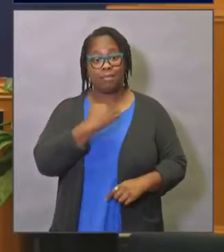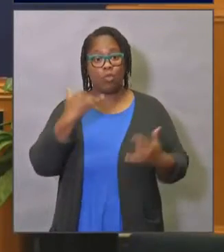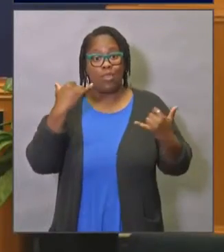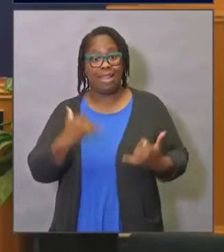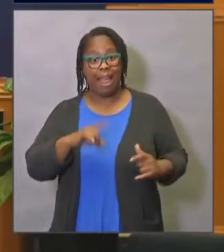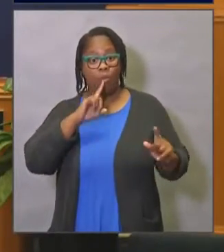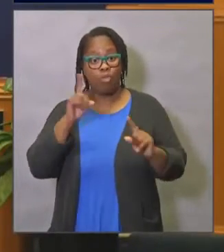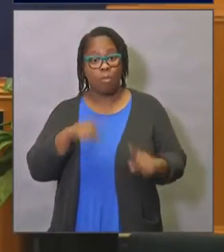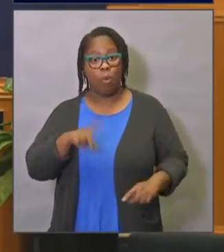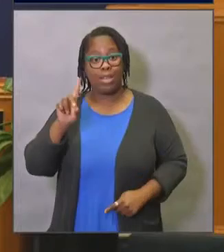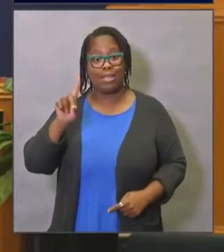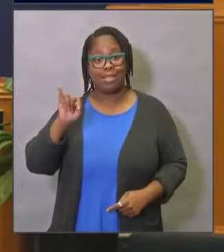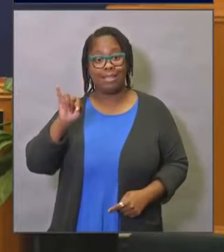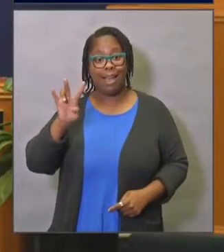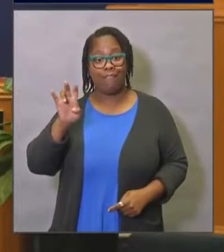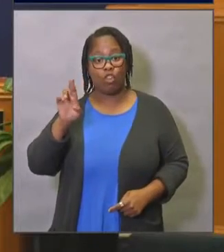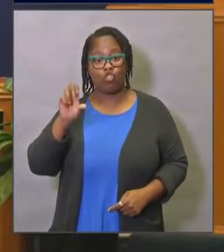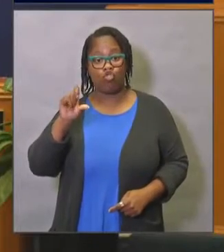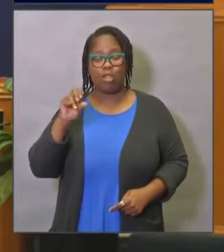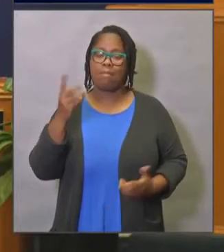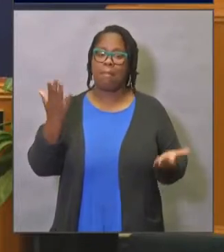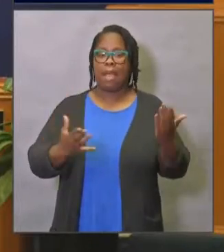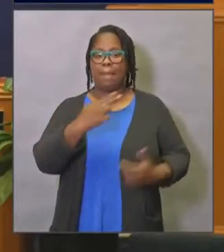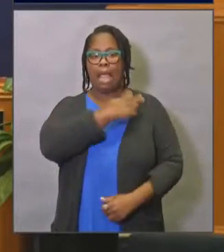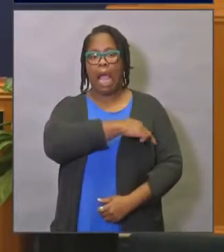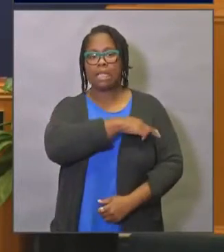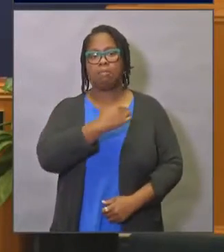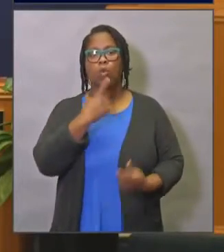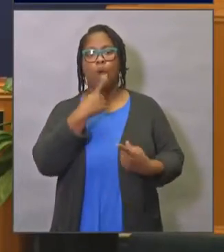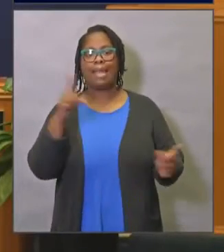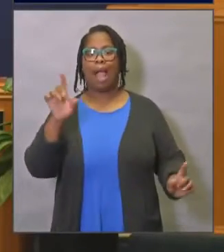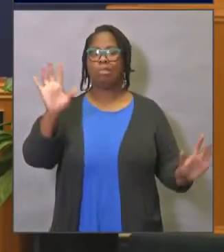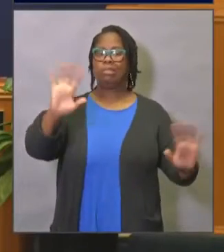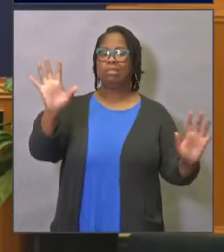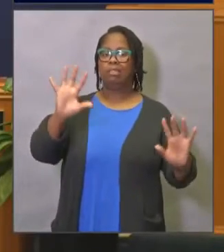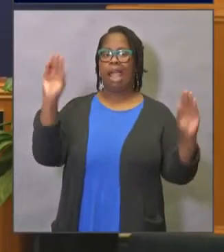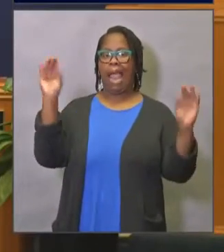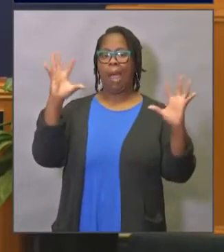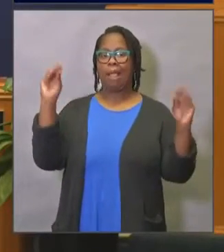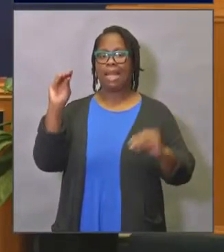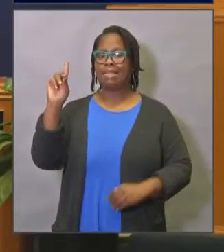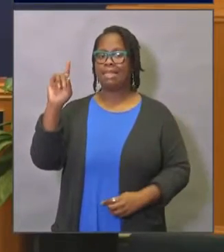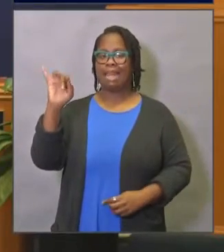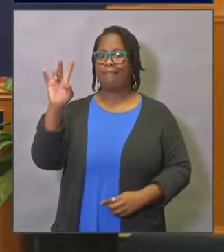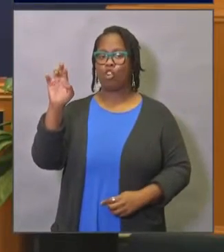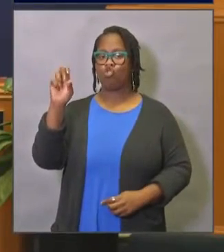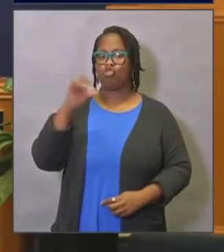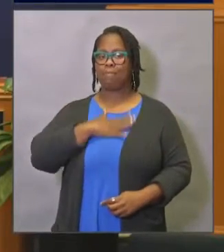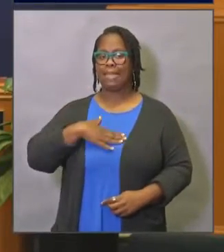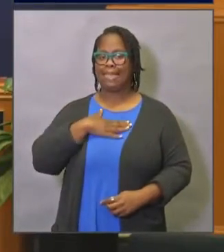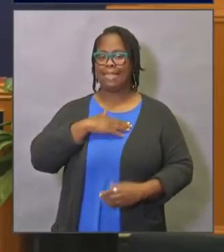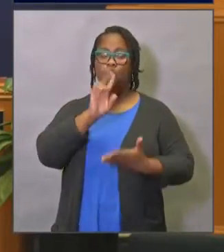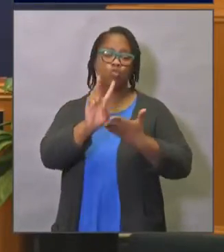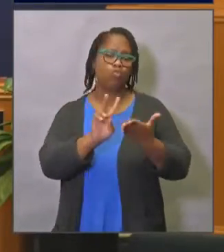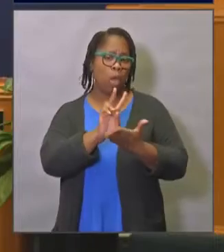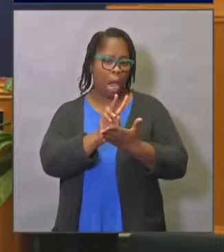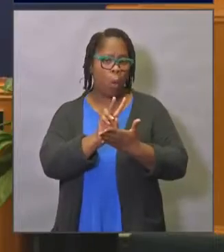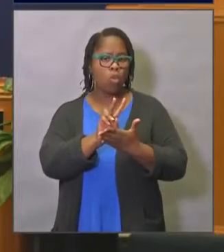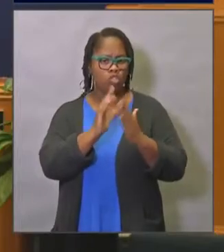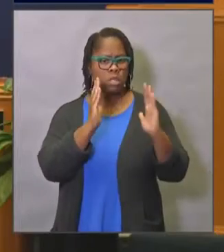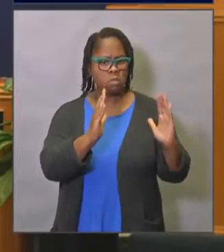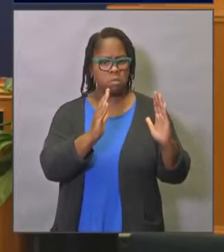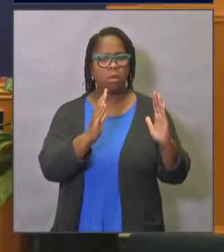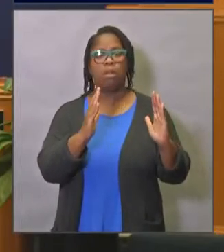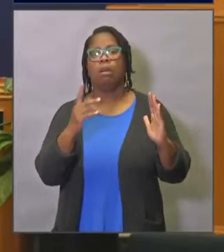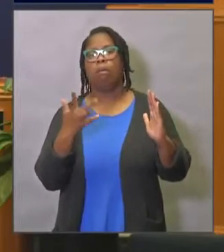be on diversion, it may have been for a period as short as 2 hours. And please also know that ambulances still maintain close